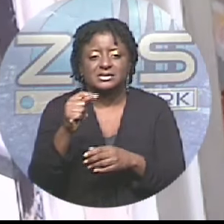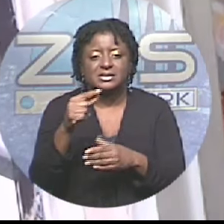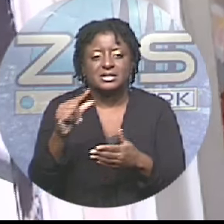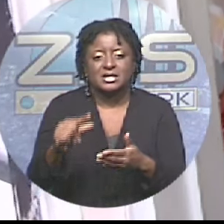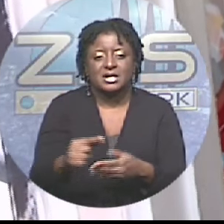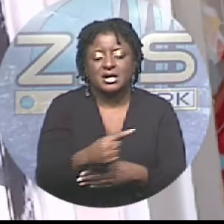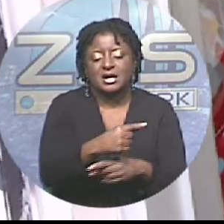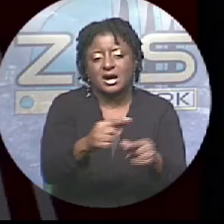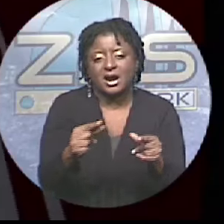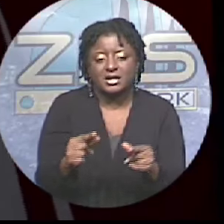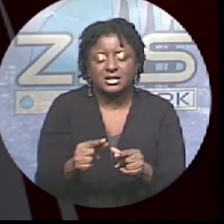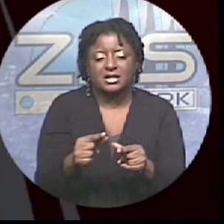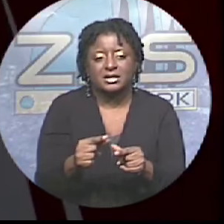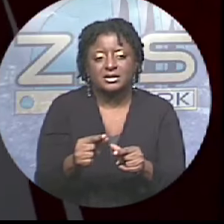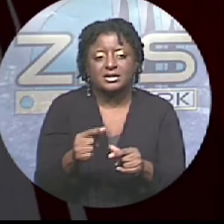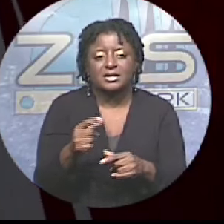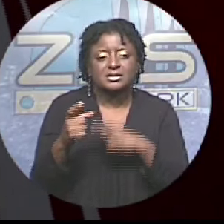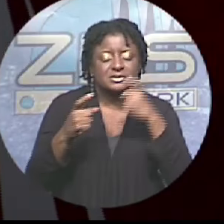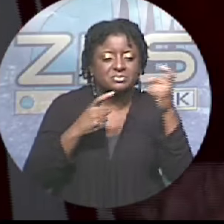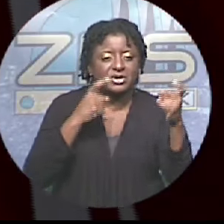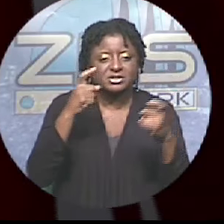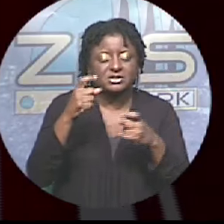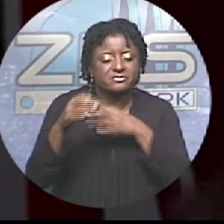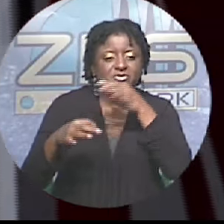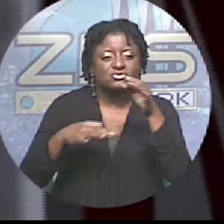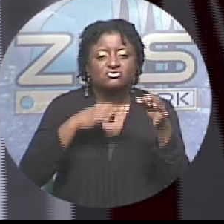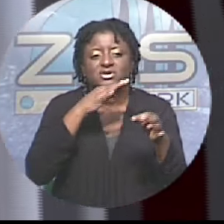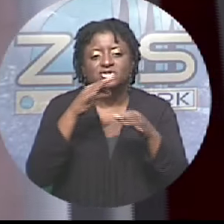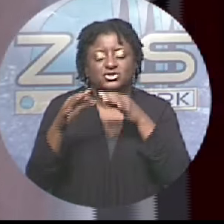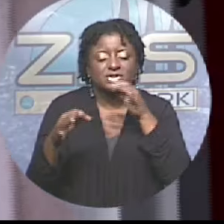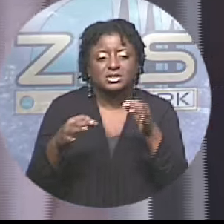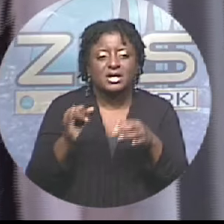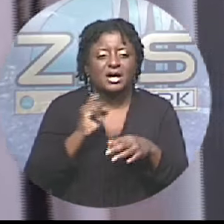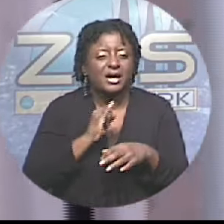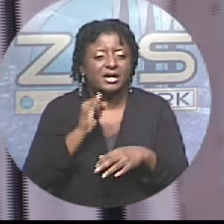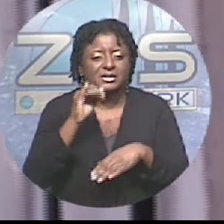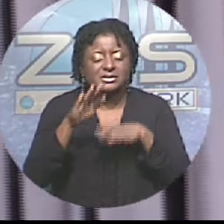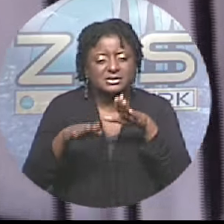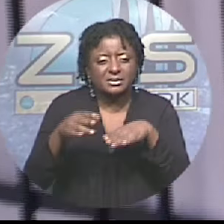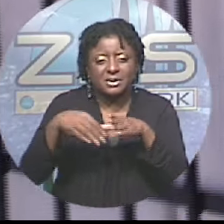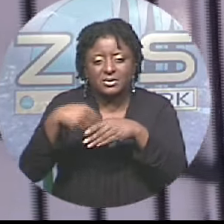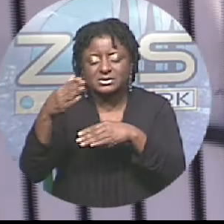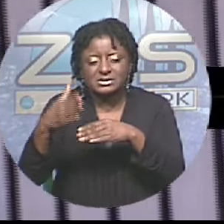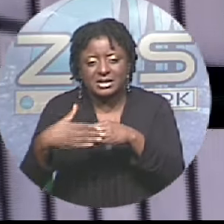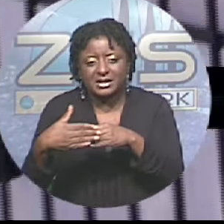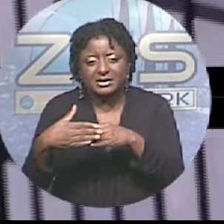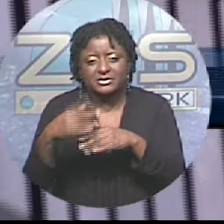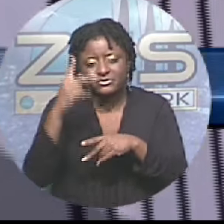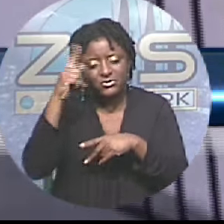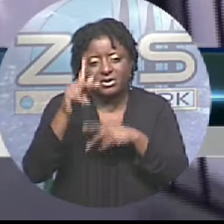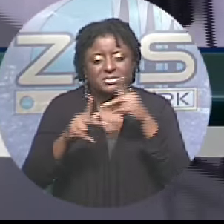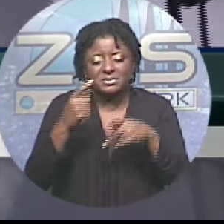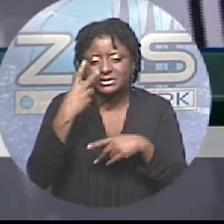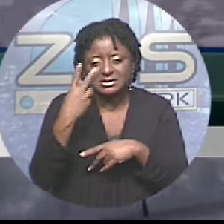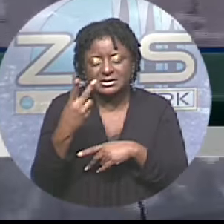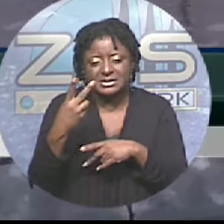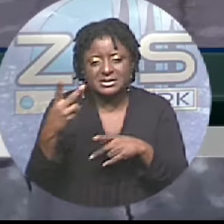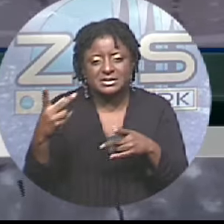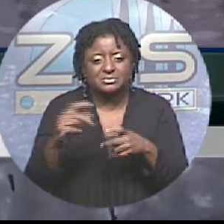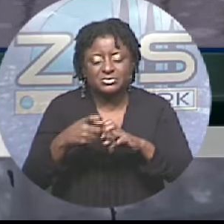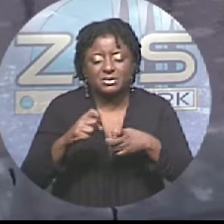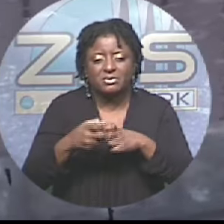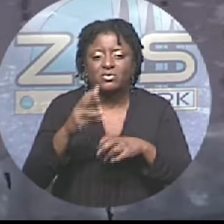with the situation. If you step inside, you will see the disaster of the water inside here. You wasn't able to have any customers.